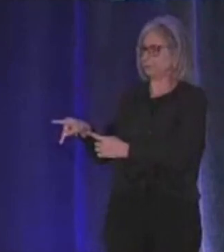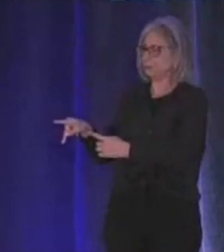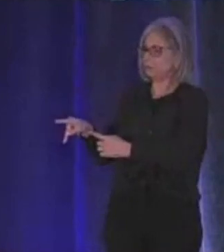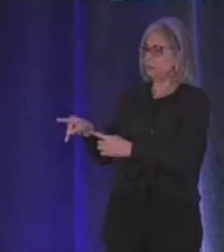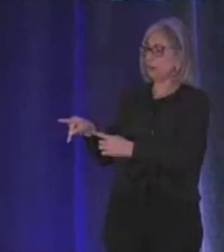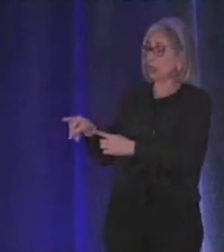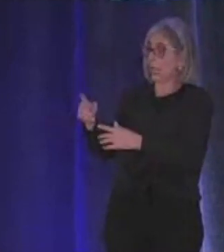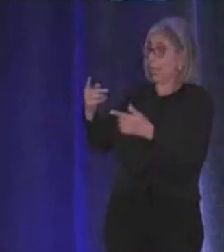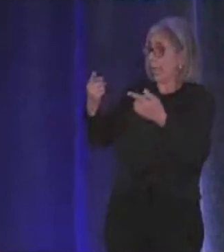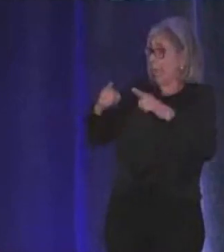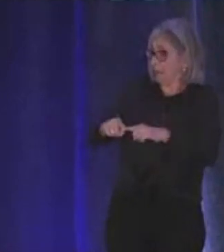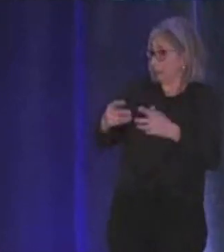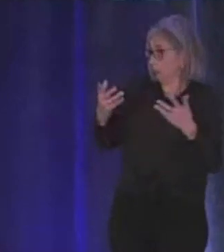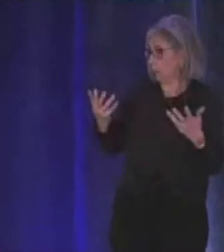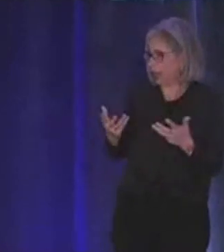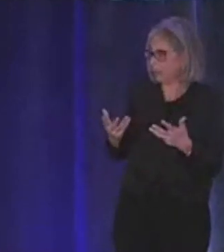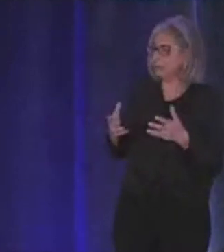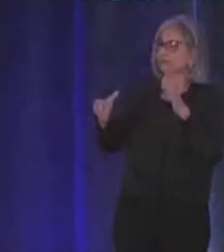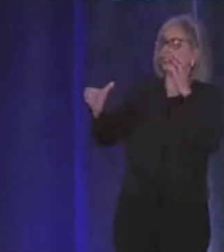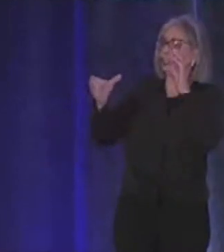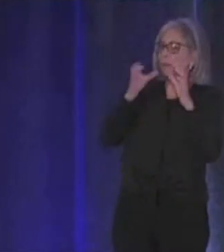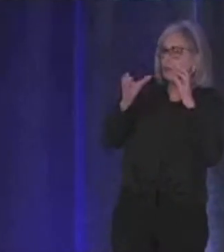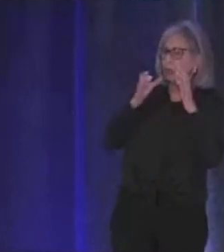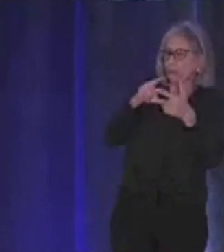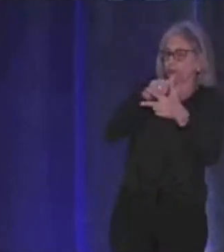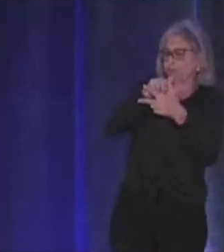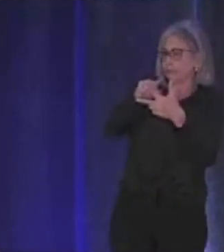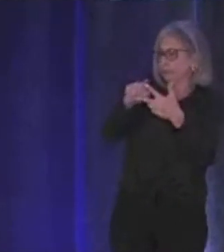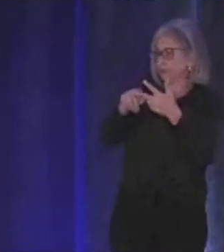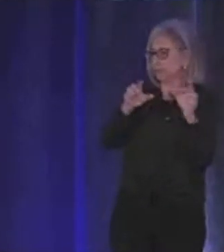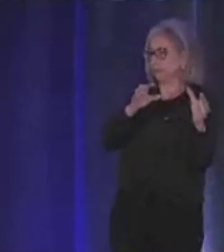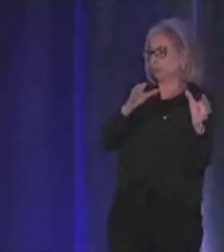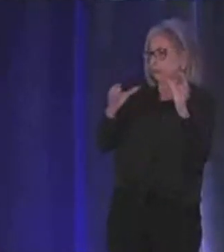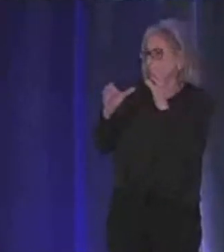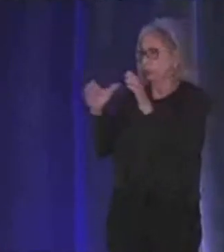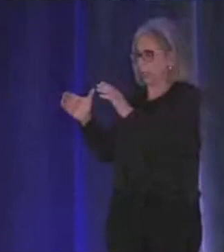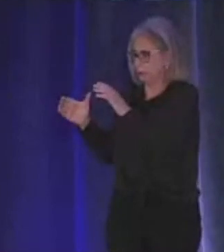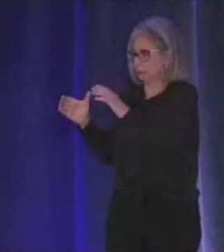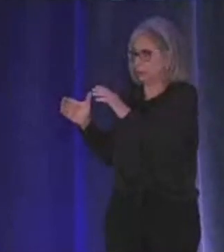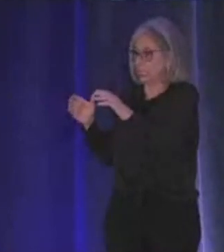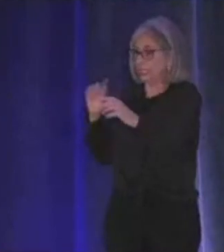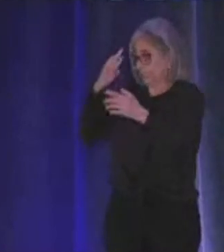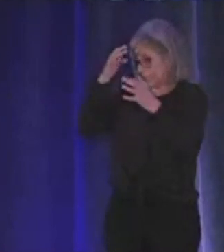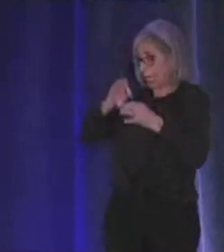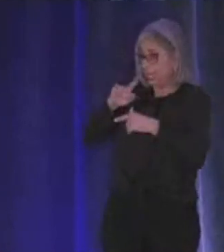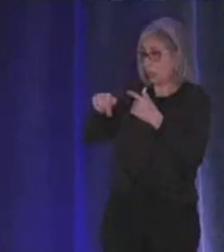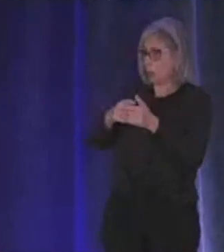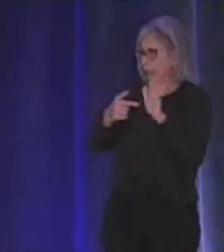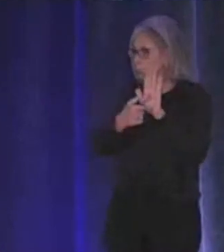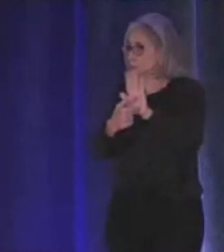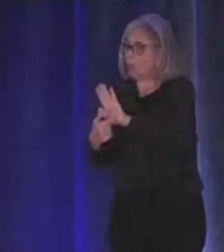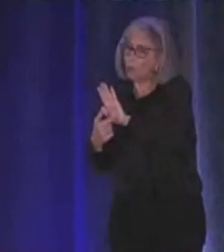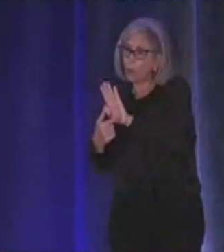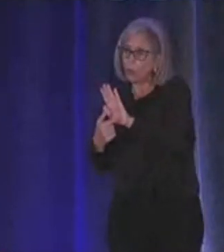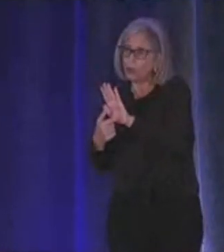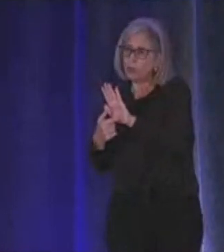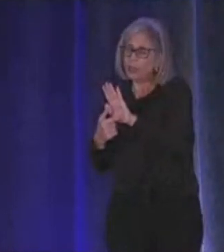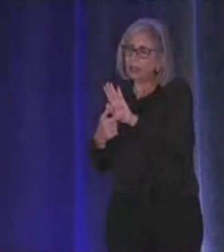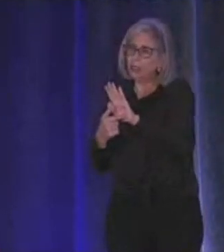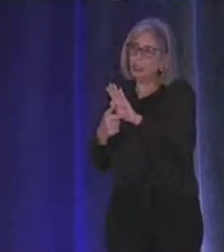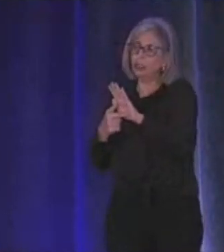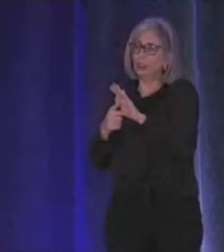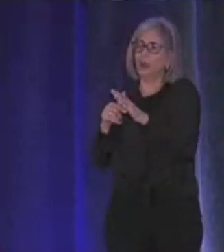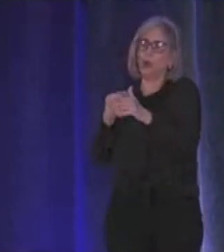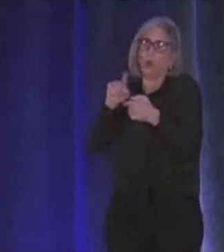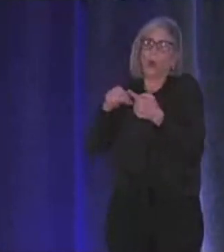And what that does is it will communicate with each app, determines when exactly to show them based on, of course, when